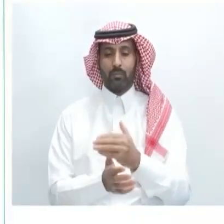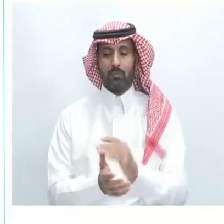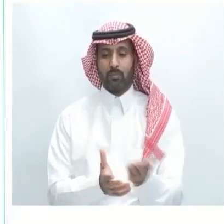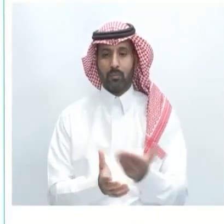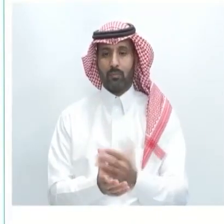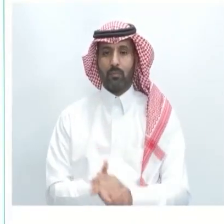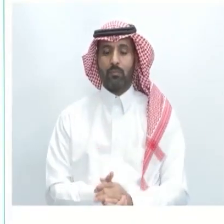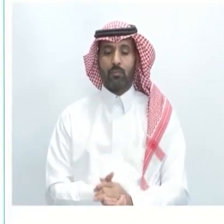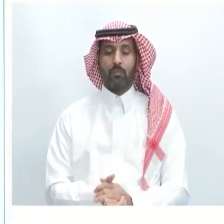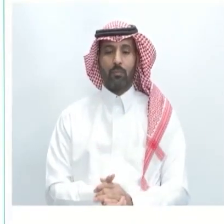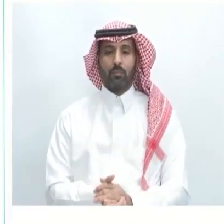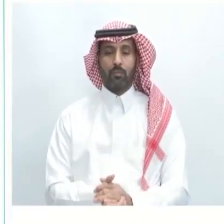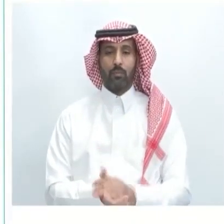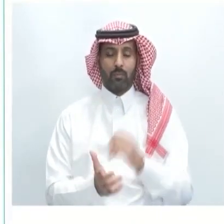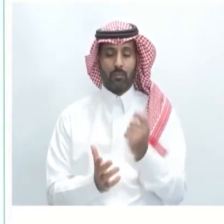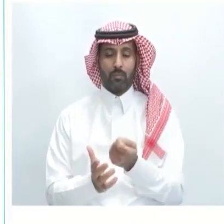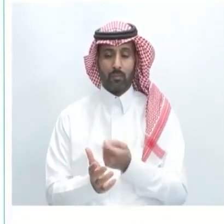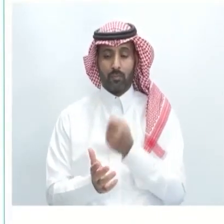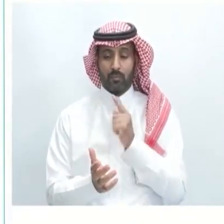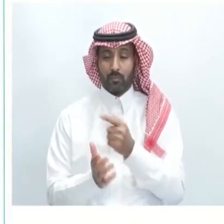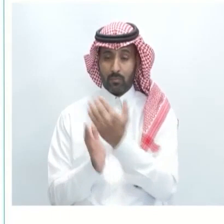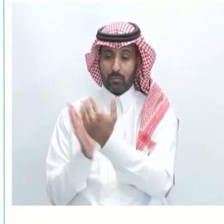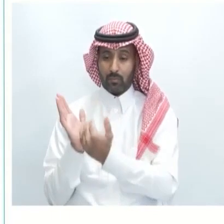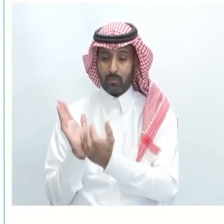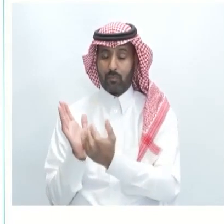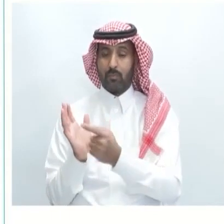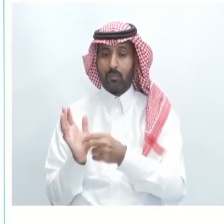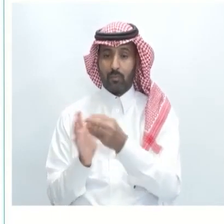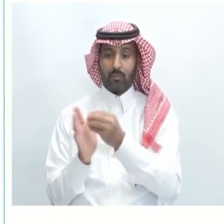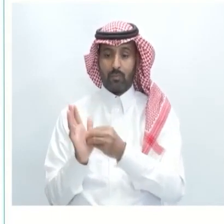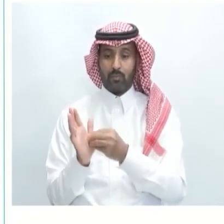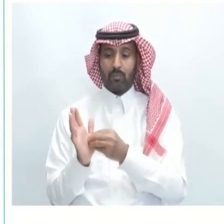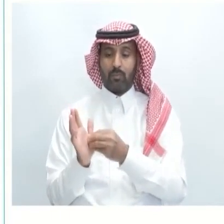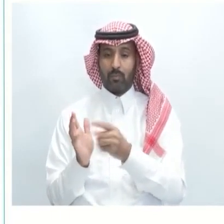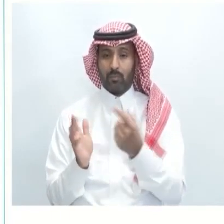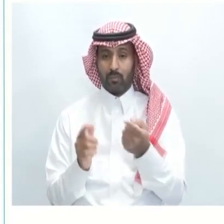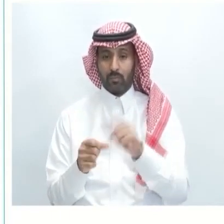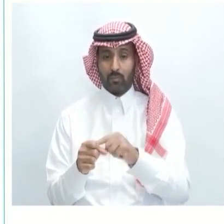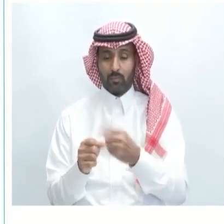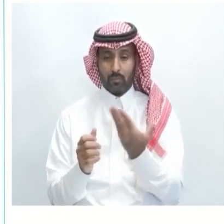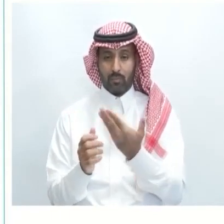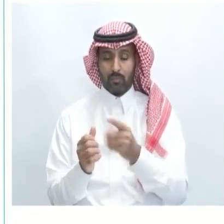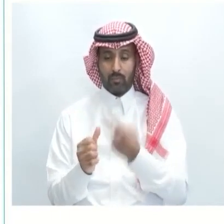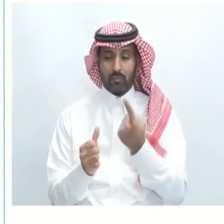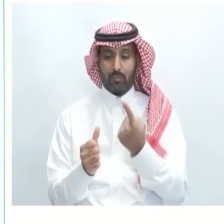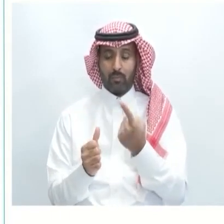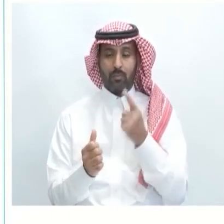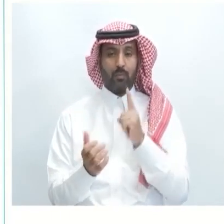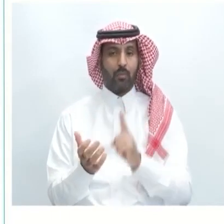in the article. To write your essay, so we have some points here. Let's read them together. Number one,